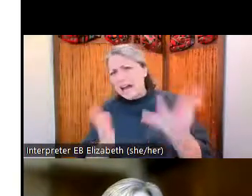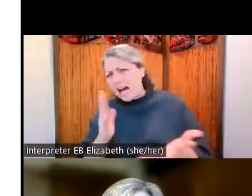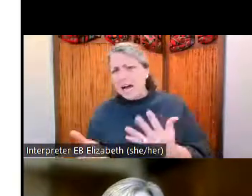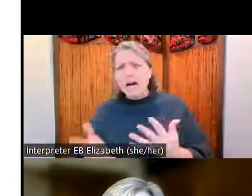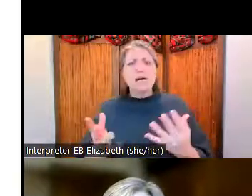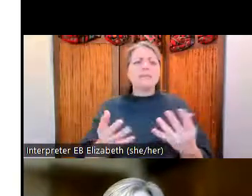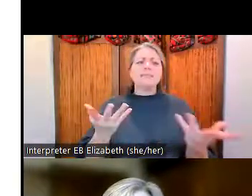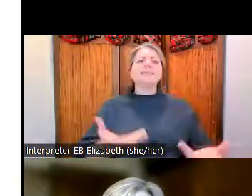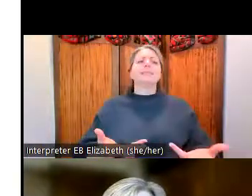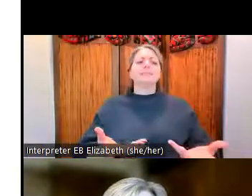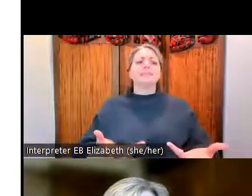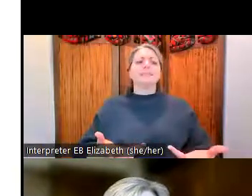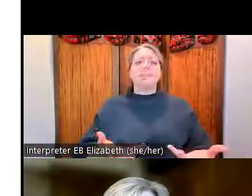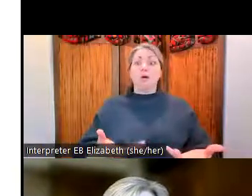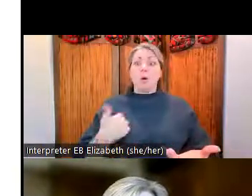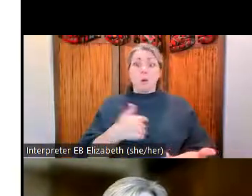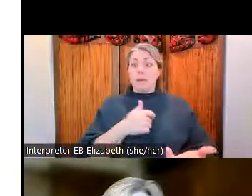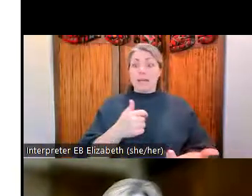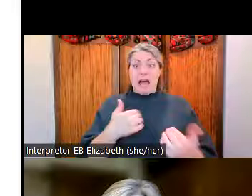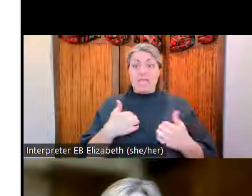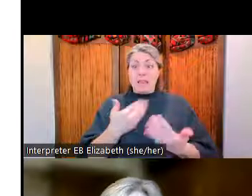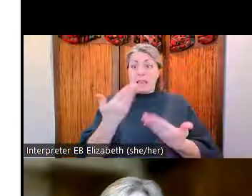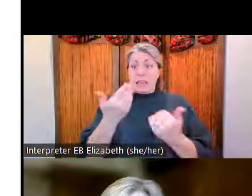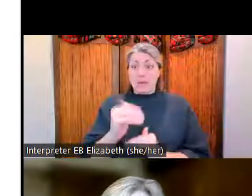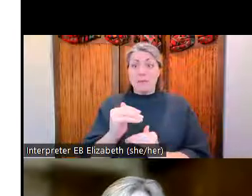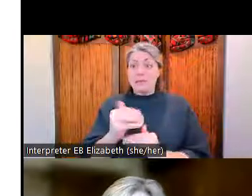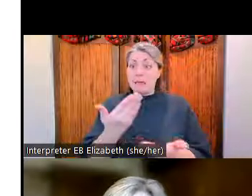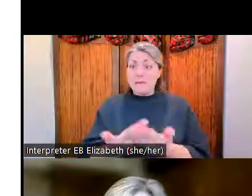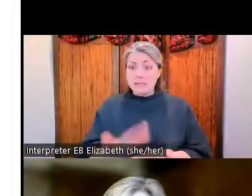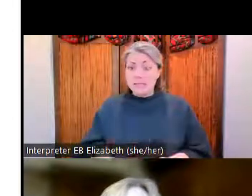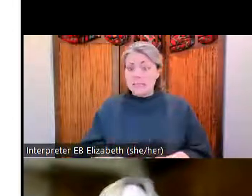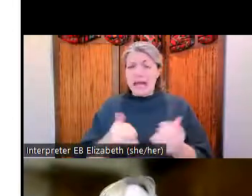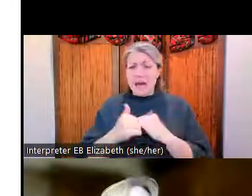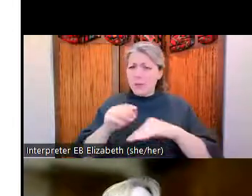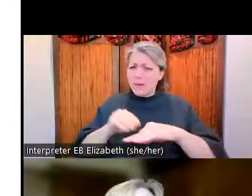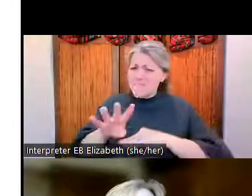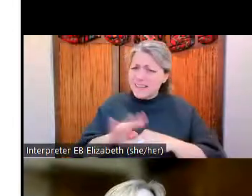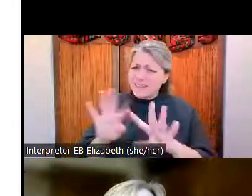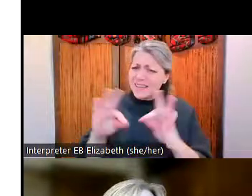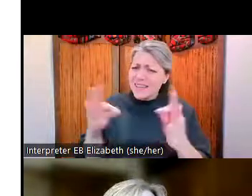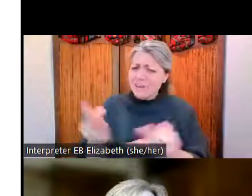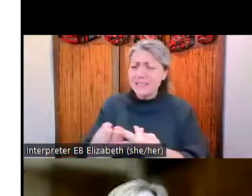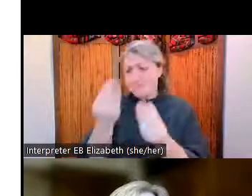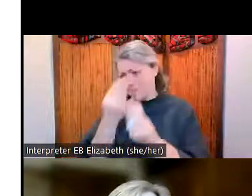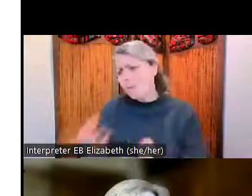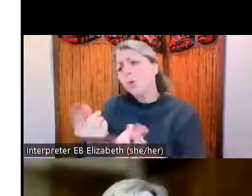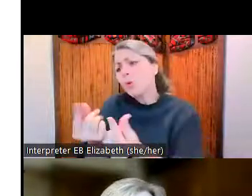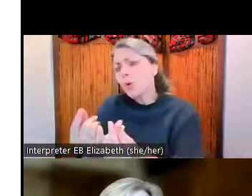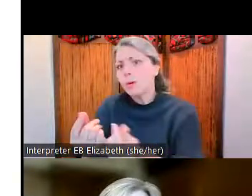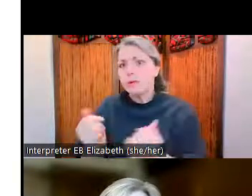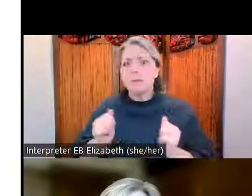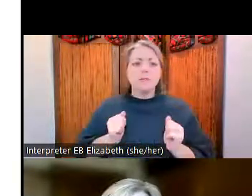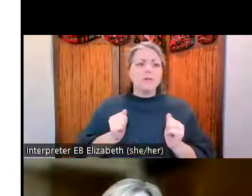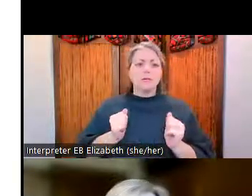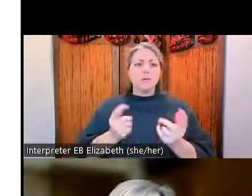is given this limitation in evidence, like, how are we really supposed to advise families? How do we know what